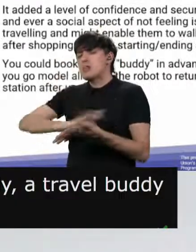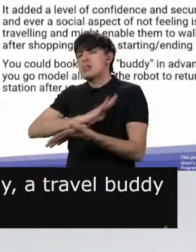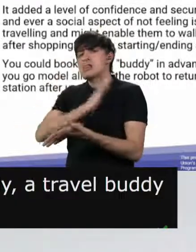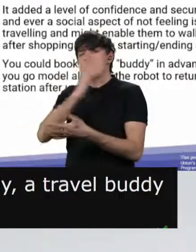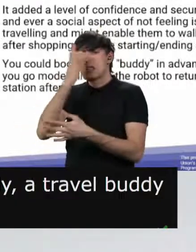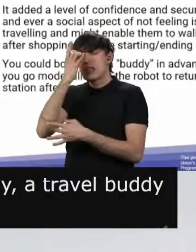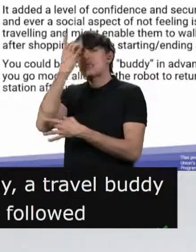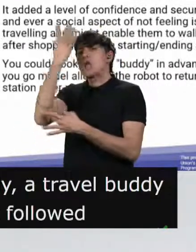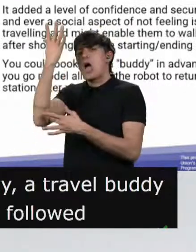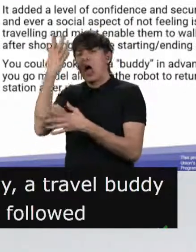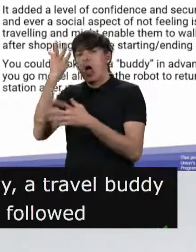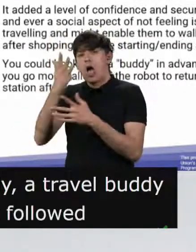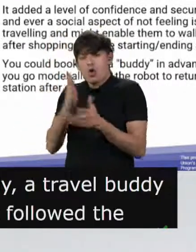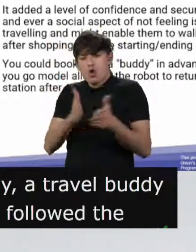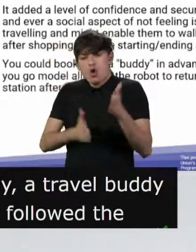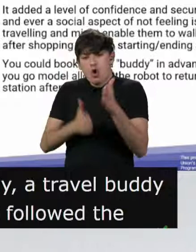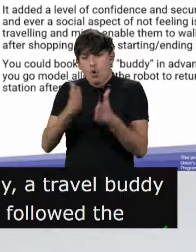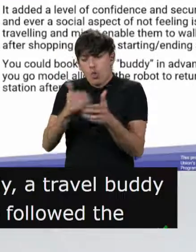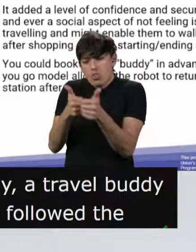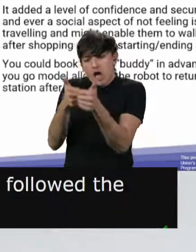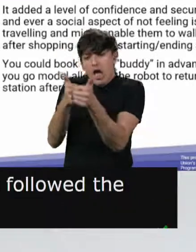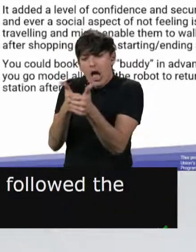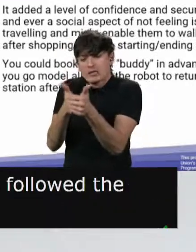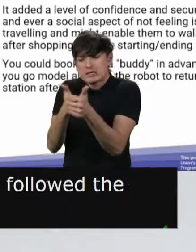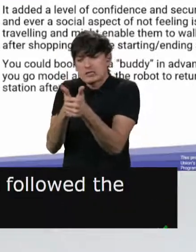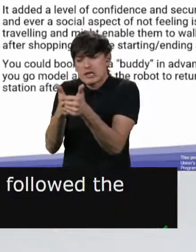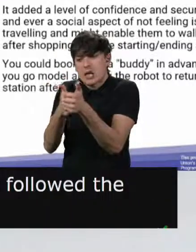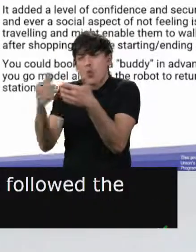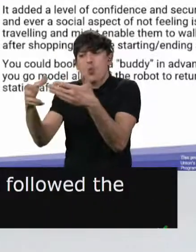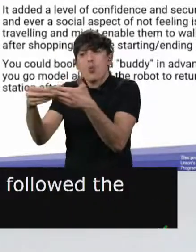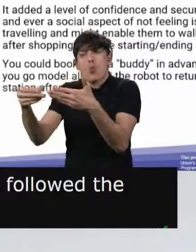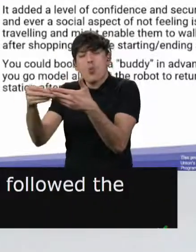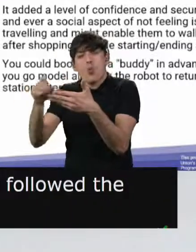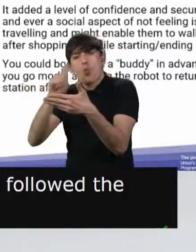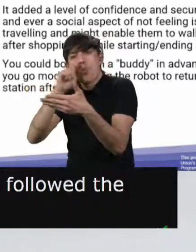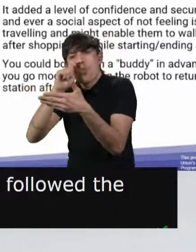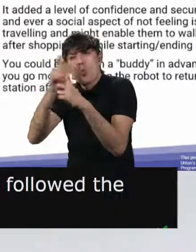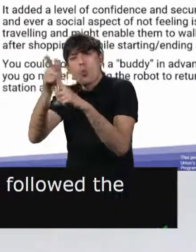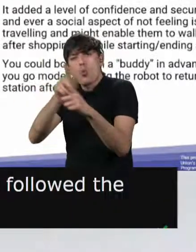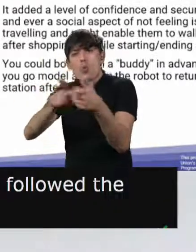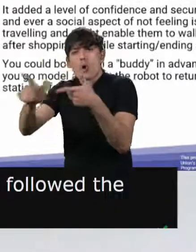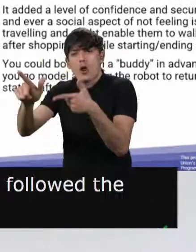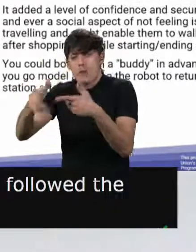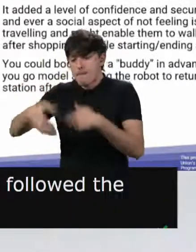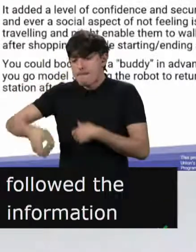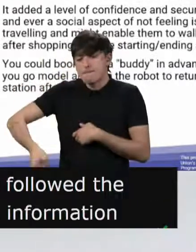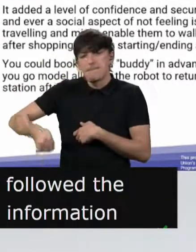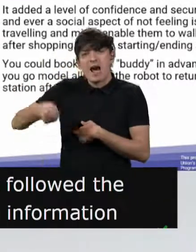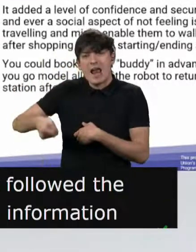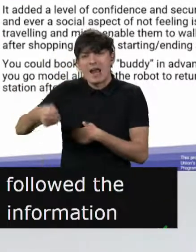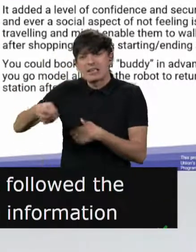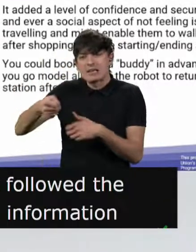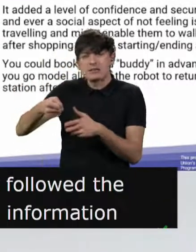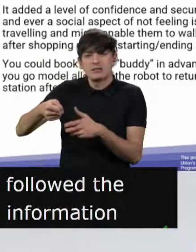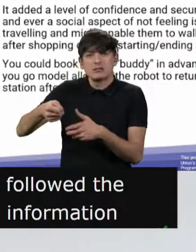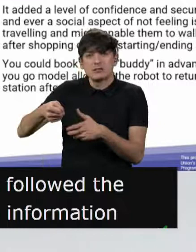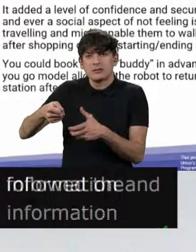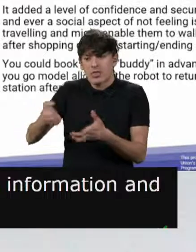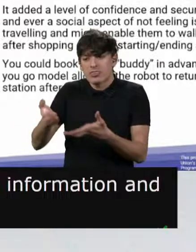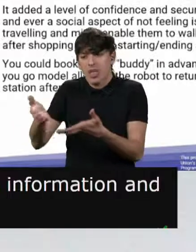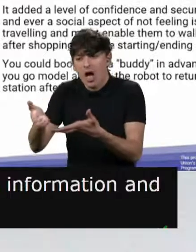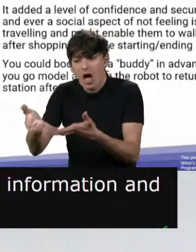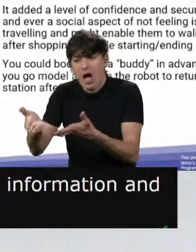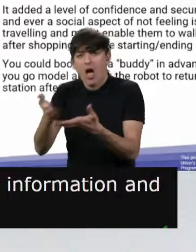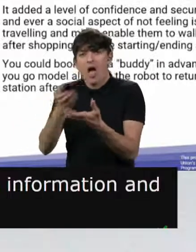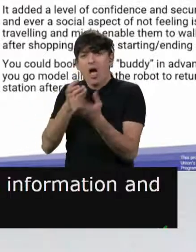traveler, carrying luggage, could support you with information and provide support in case you needed to move from